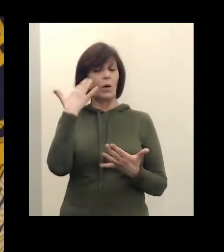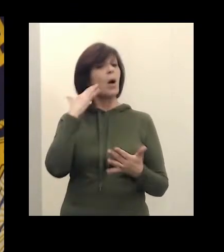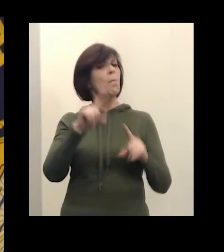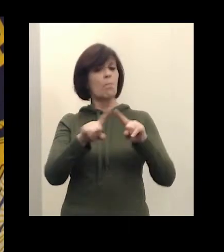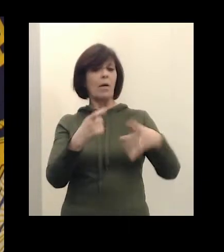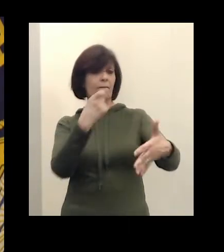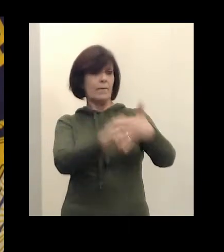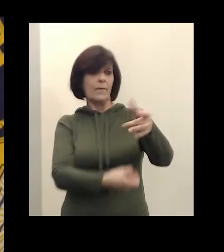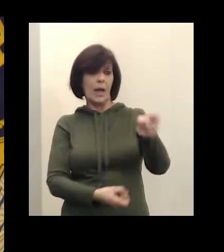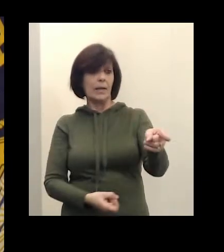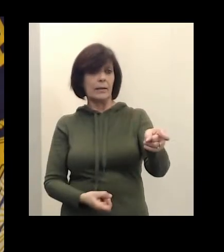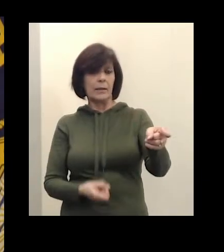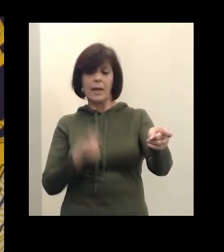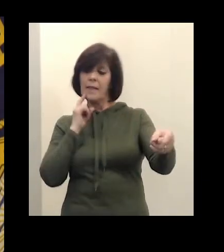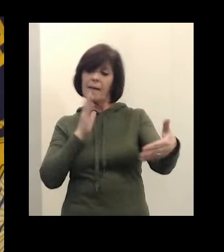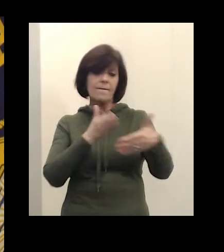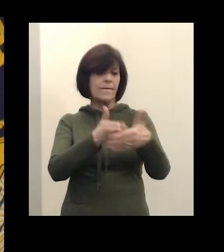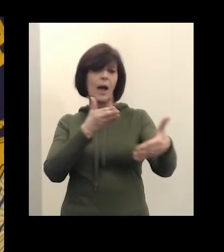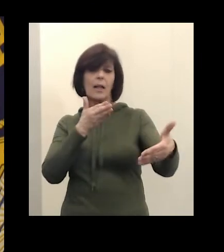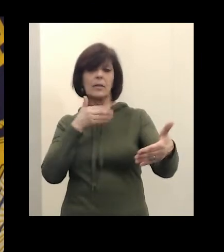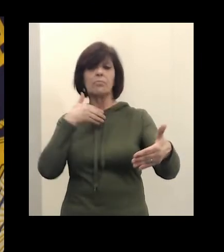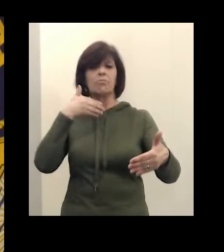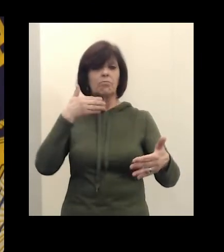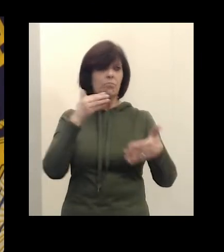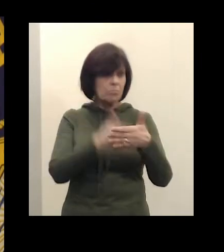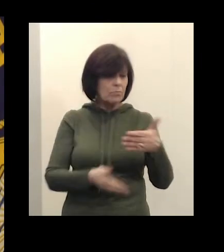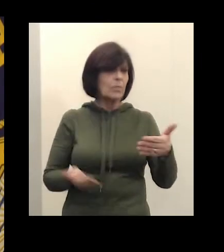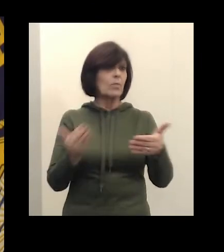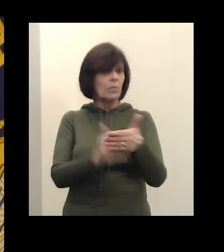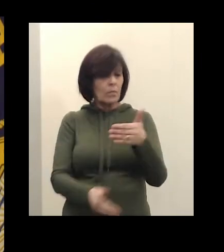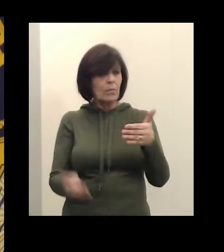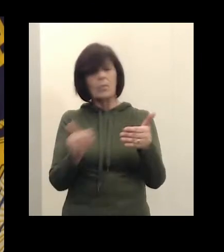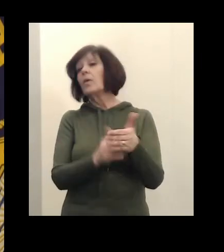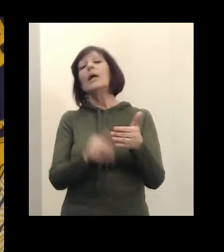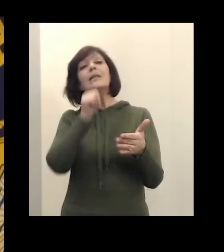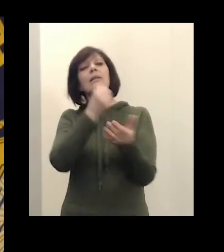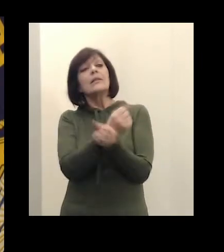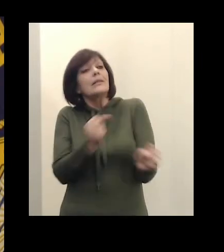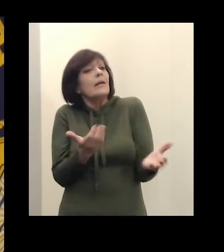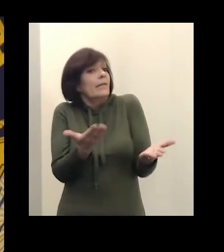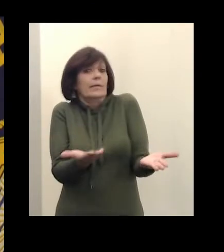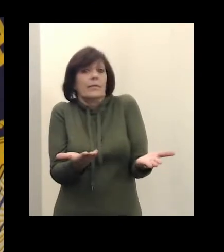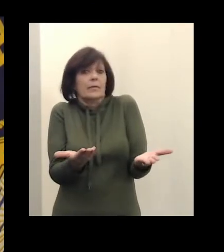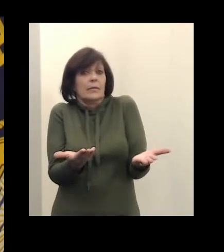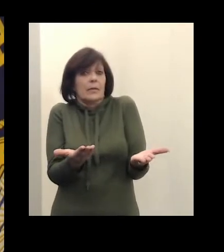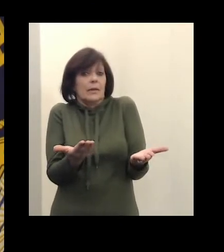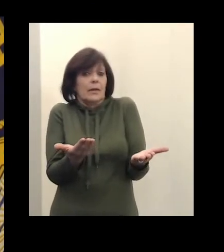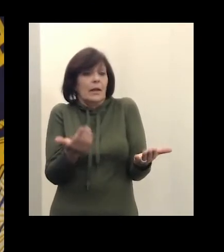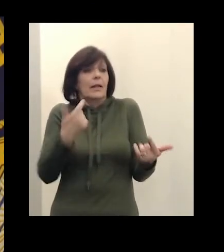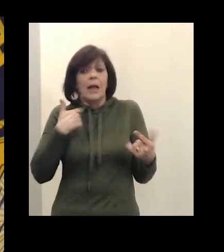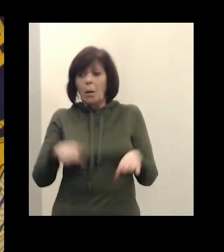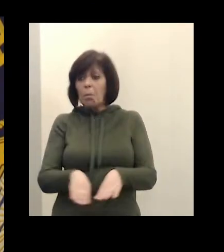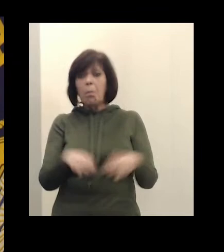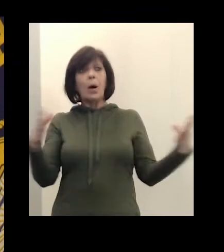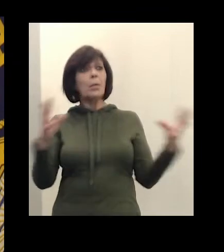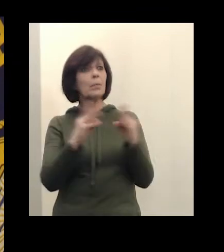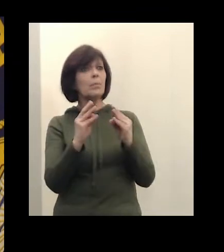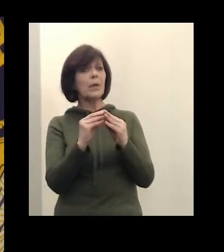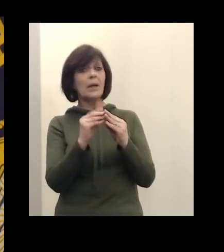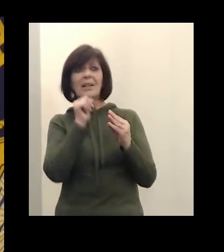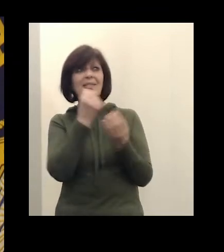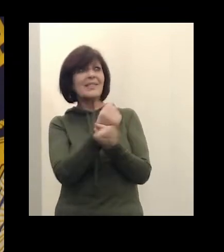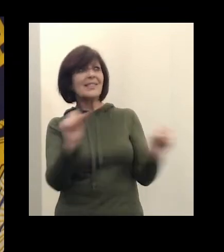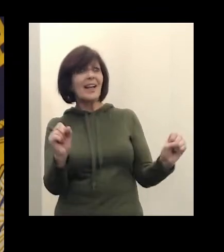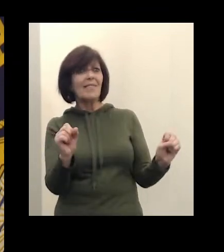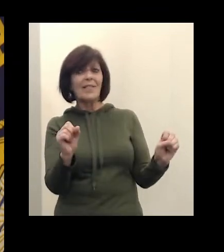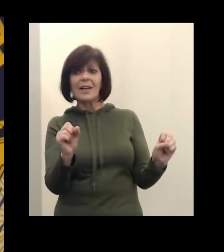They have violated through repeated violations. They've created an unsafe environment by having a public meeting where the public is